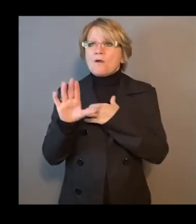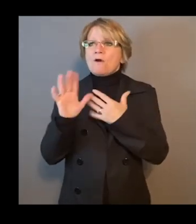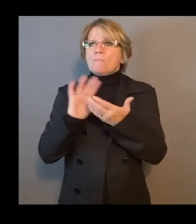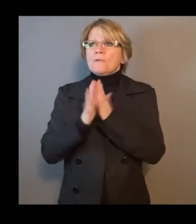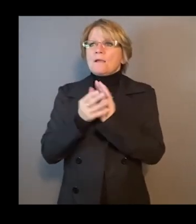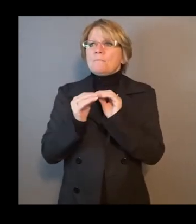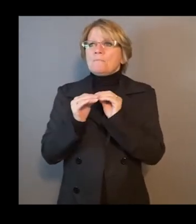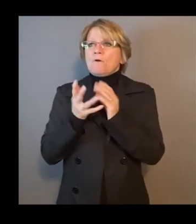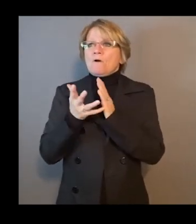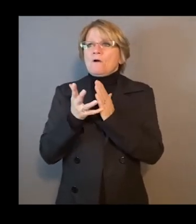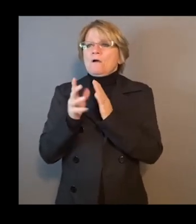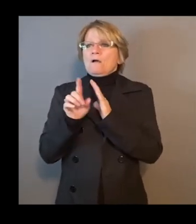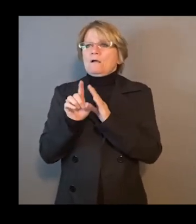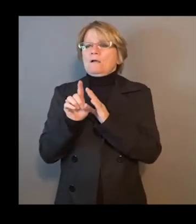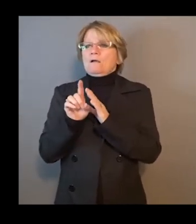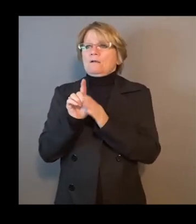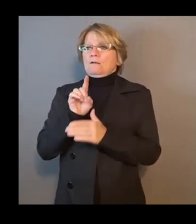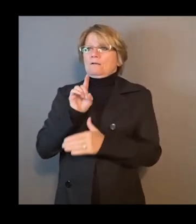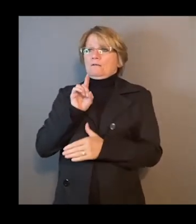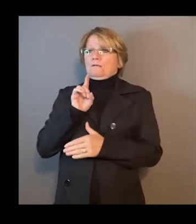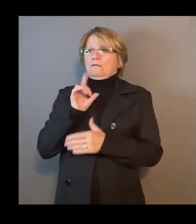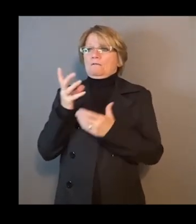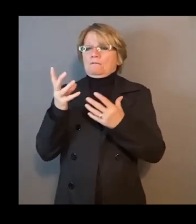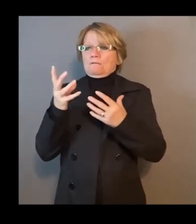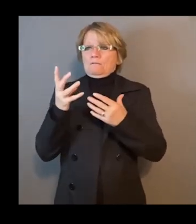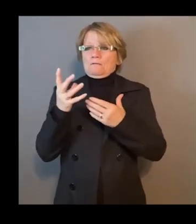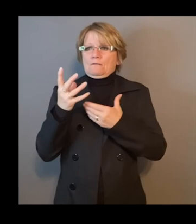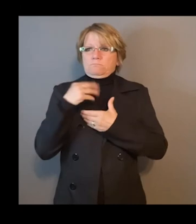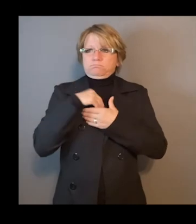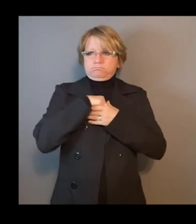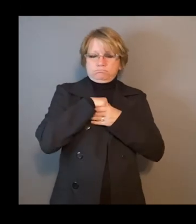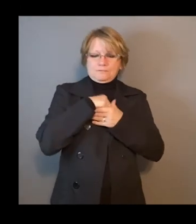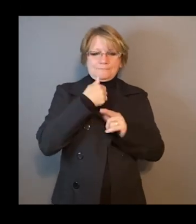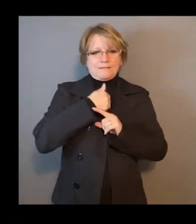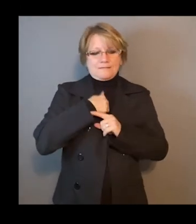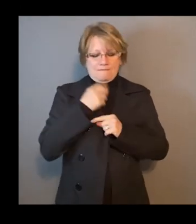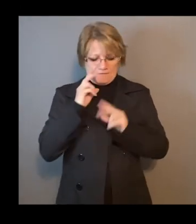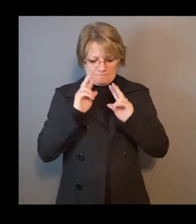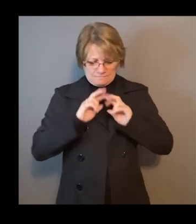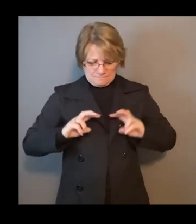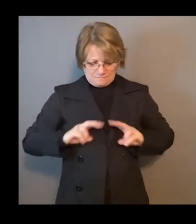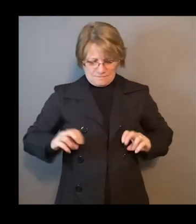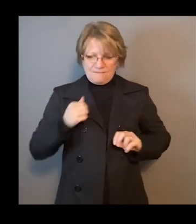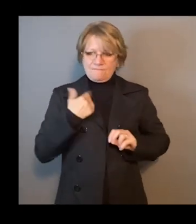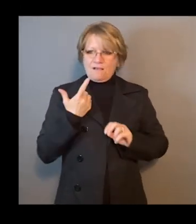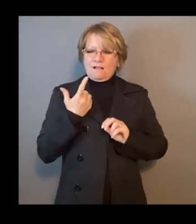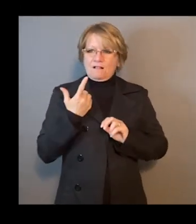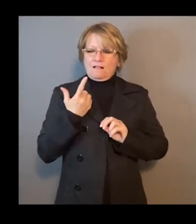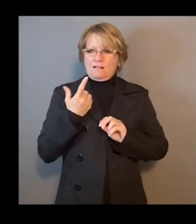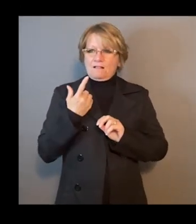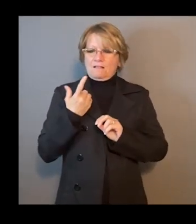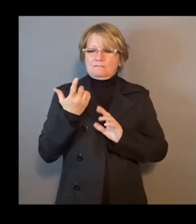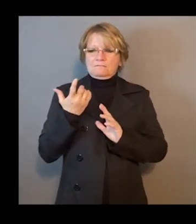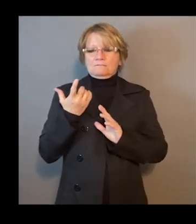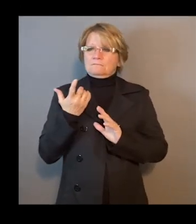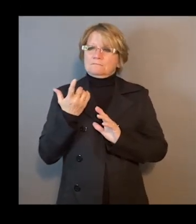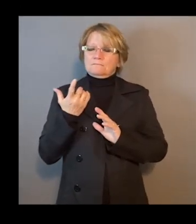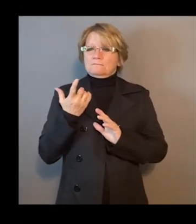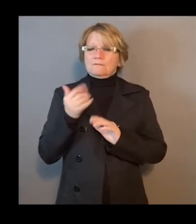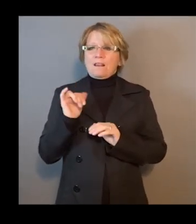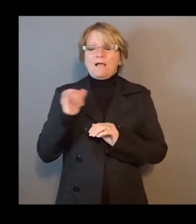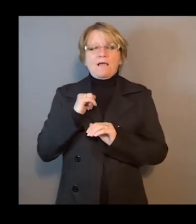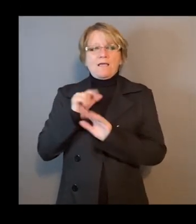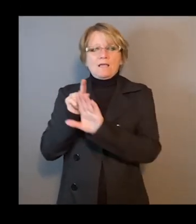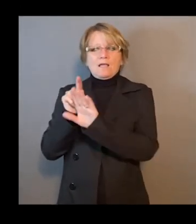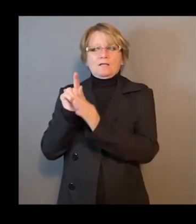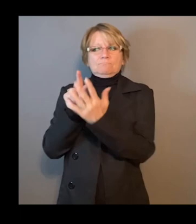became an introvert. I got stuck, you know, kind of looking at myself and, you know, always feeling like an outcast. You're there. And,